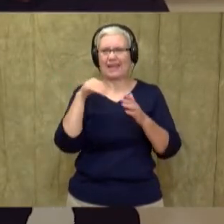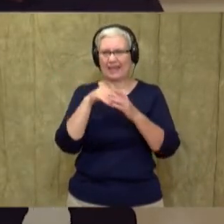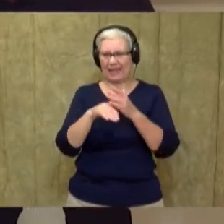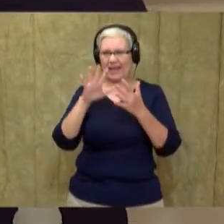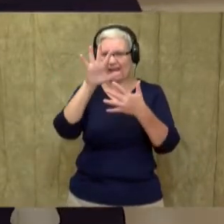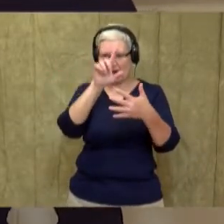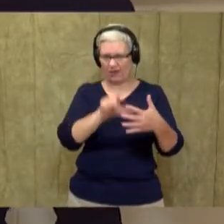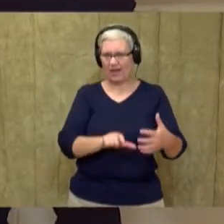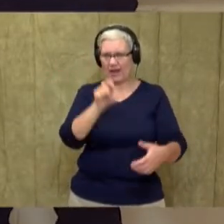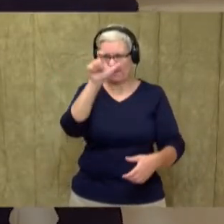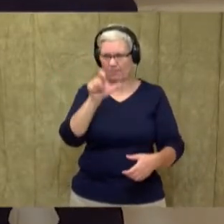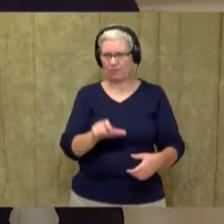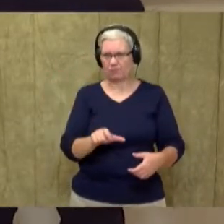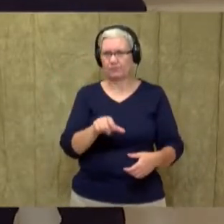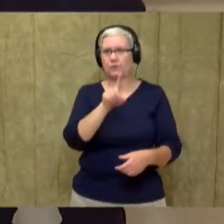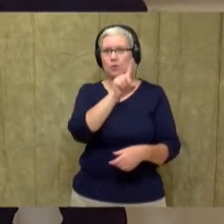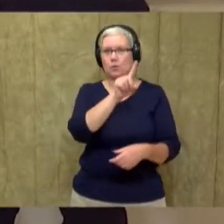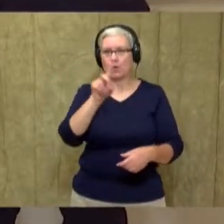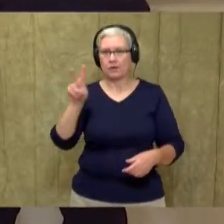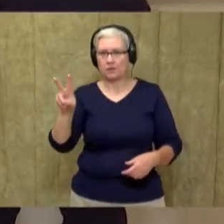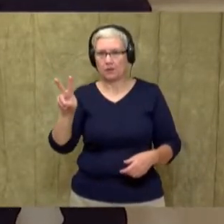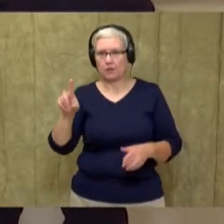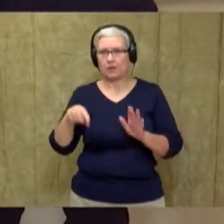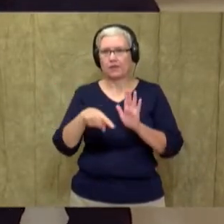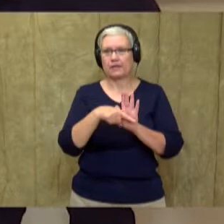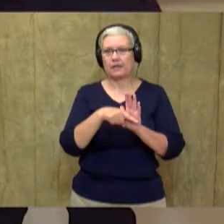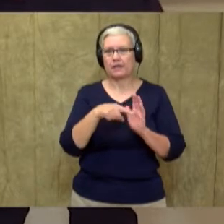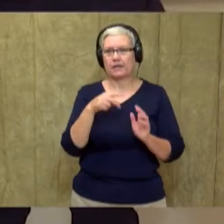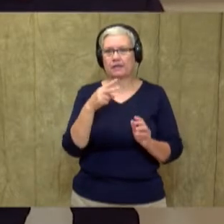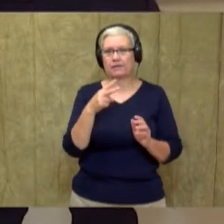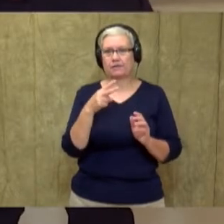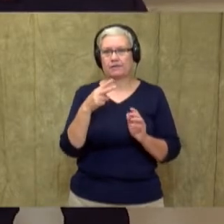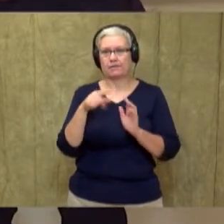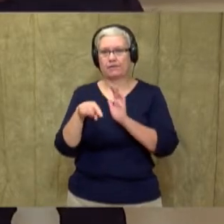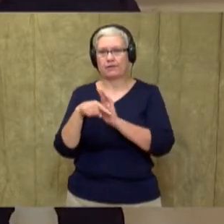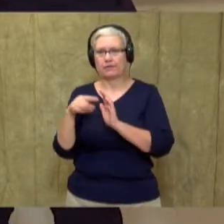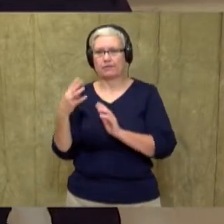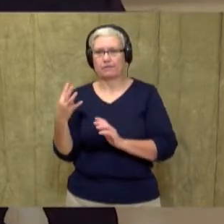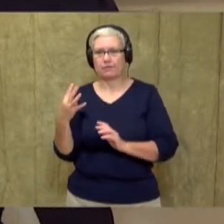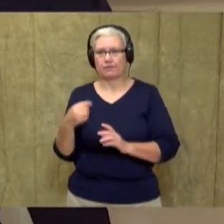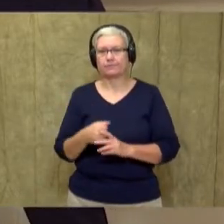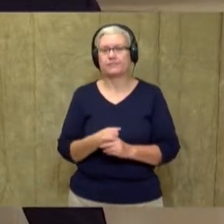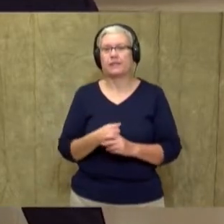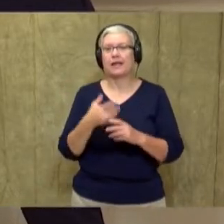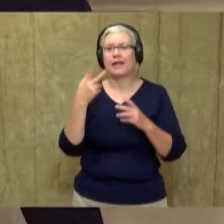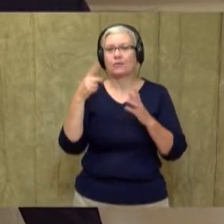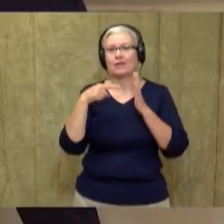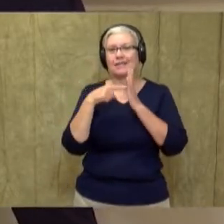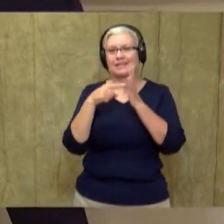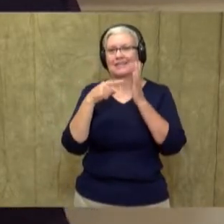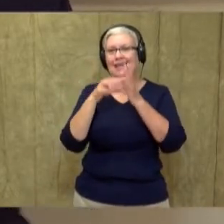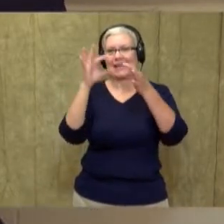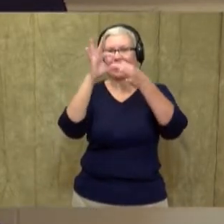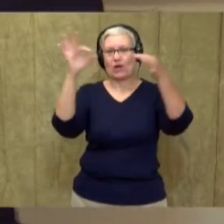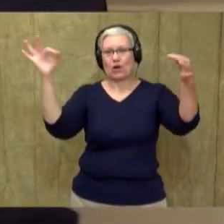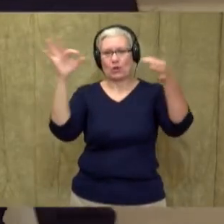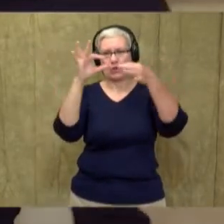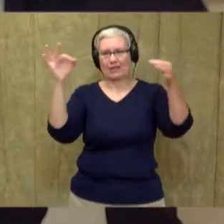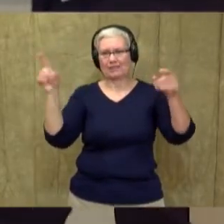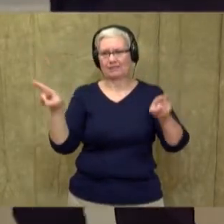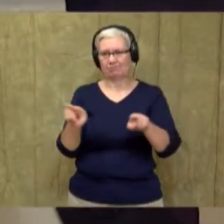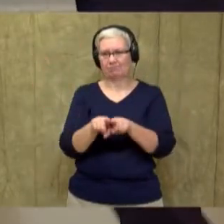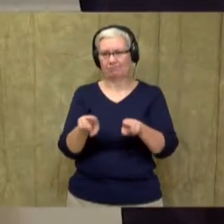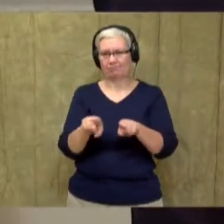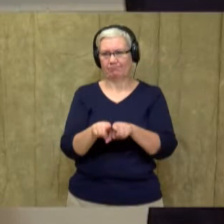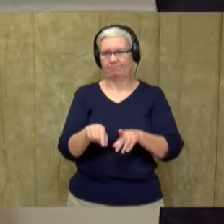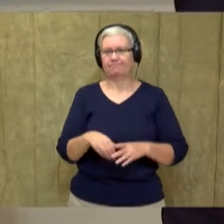this 1, 2, this -3, -4, and it also is represented within our equations, something that we're going to look back at in